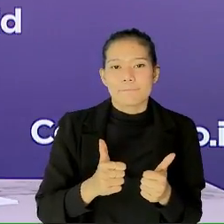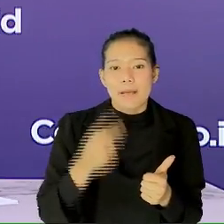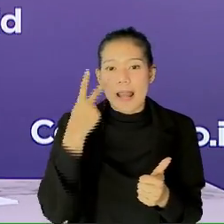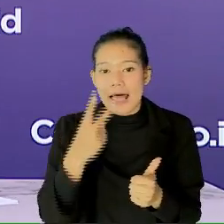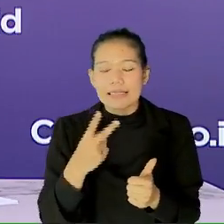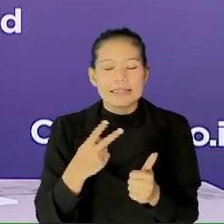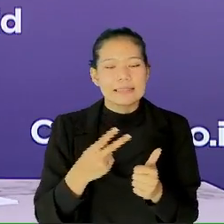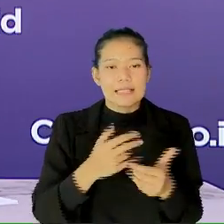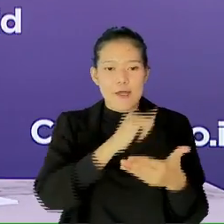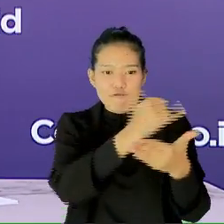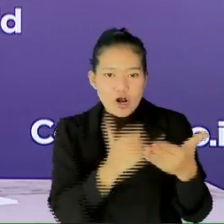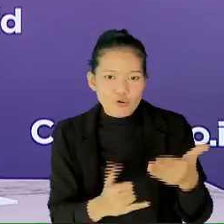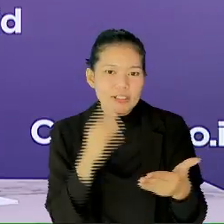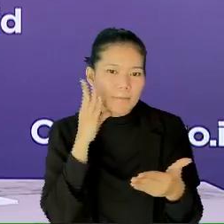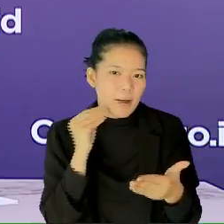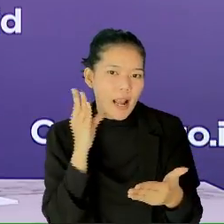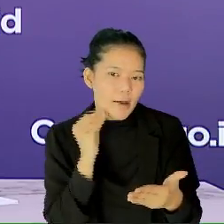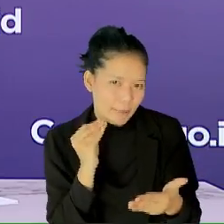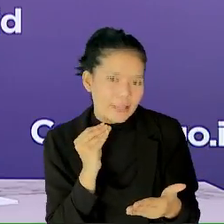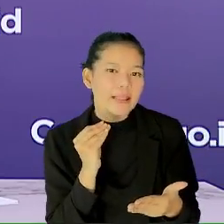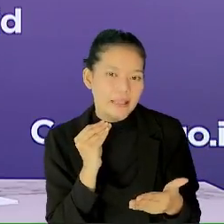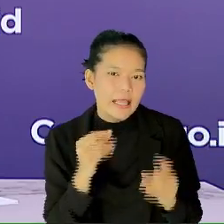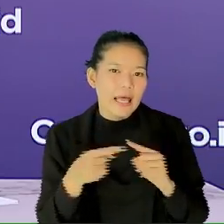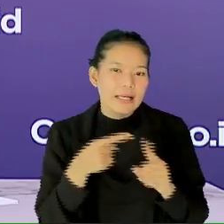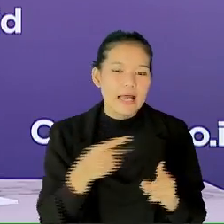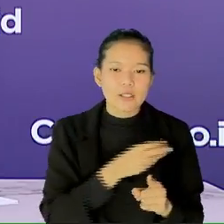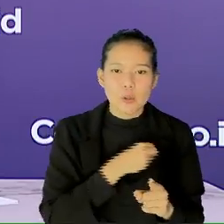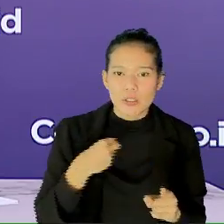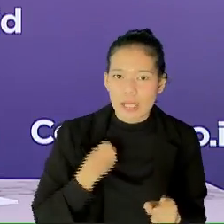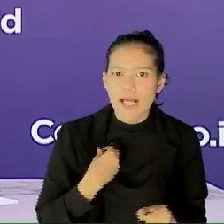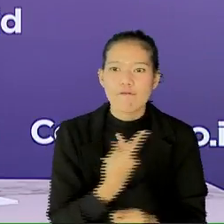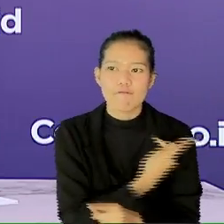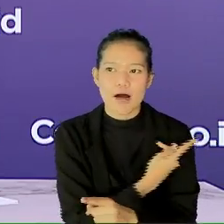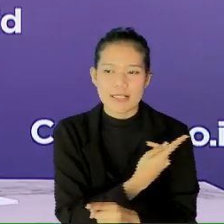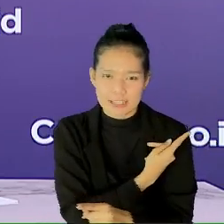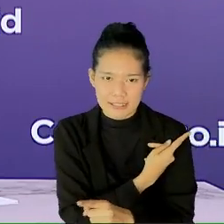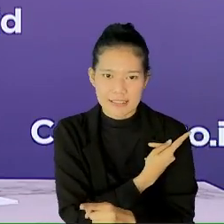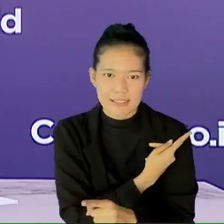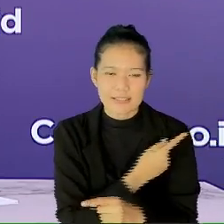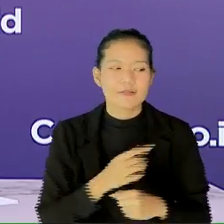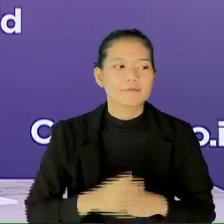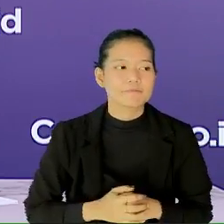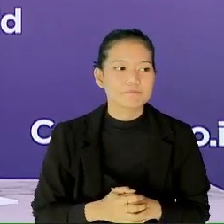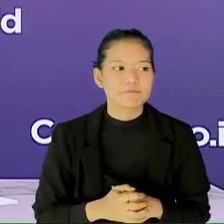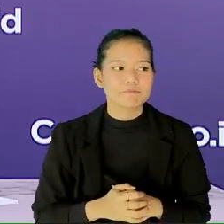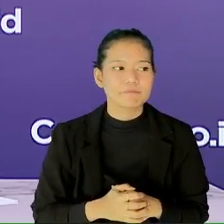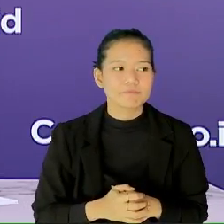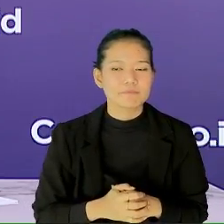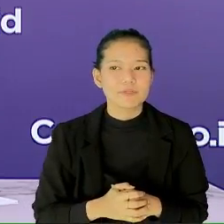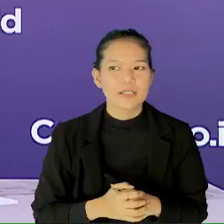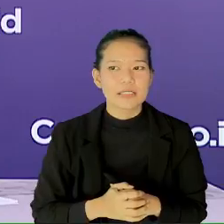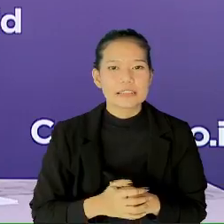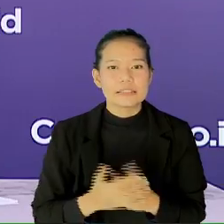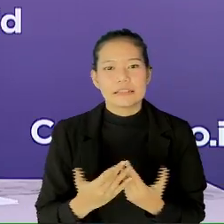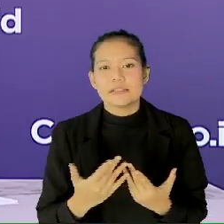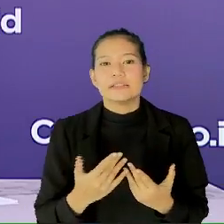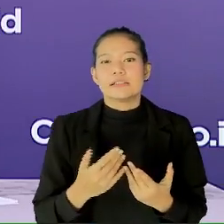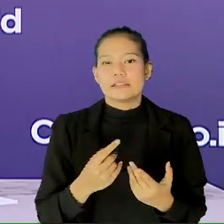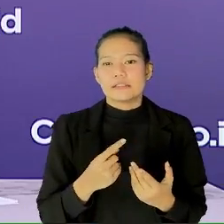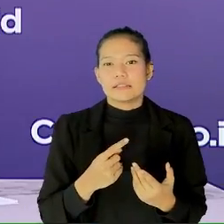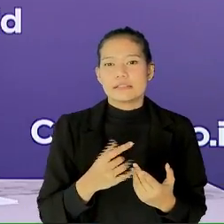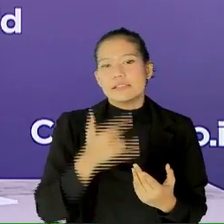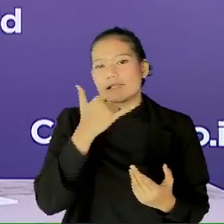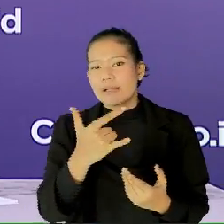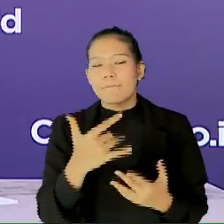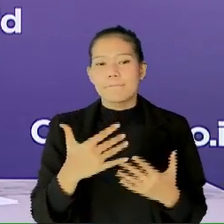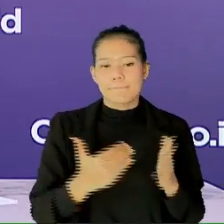has revealed vaccines and medical interventions will not be a success if we downgrade the importance of